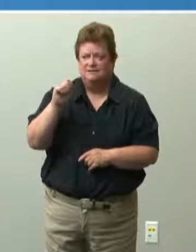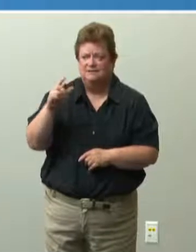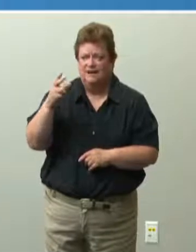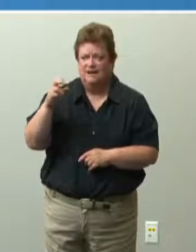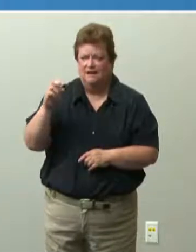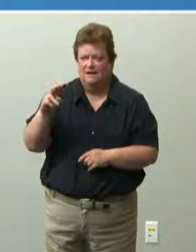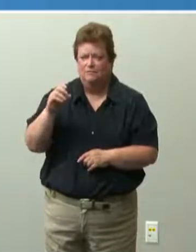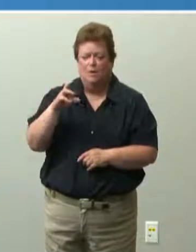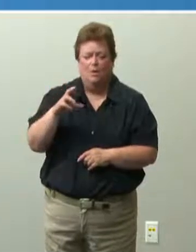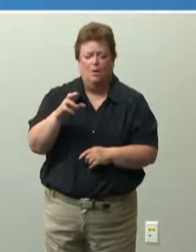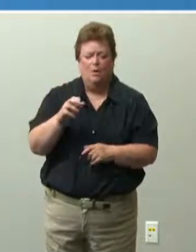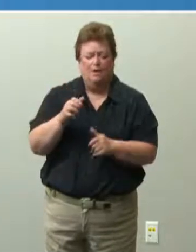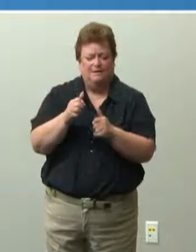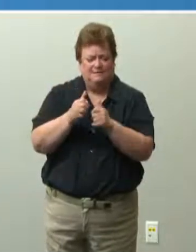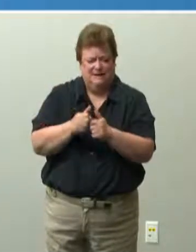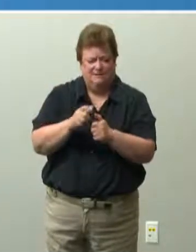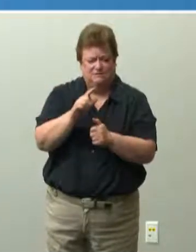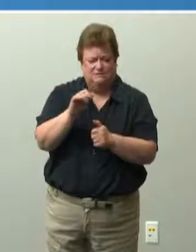your zip code to